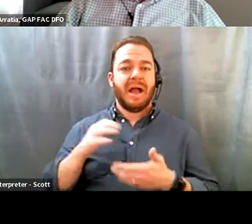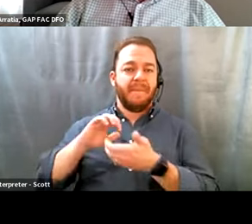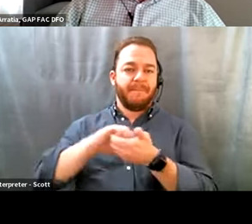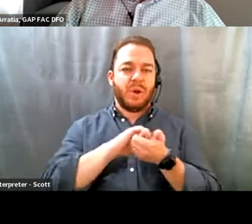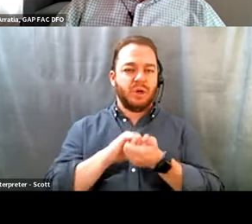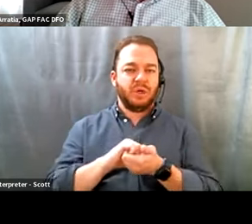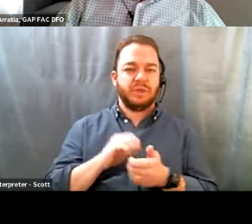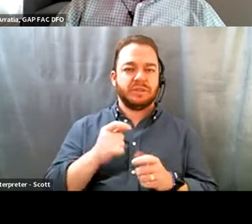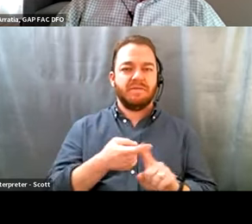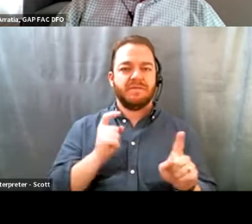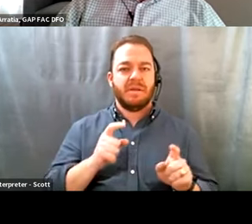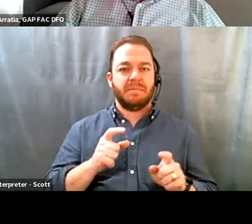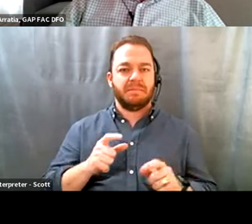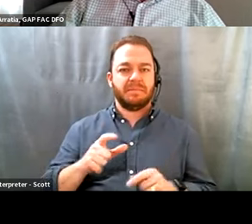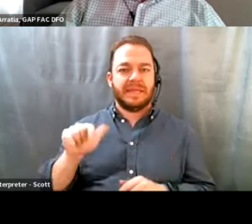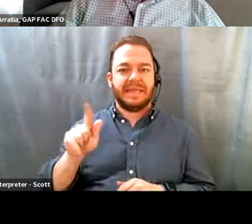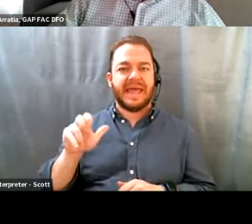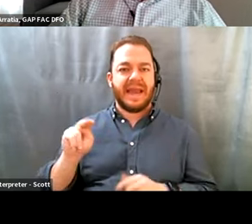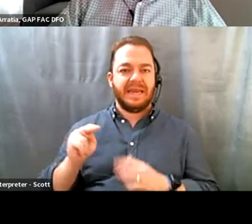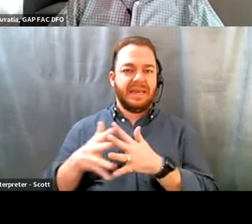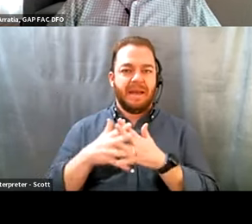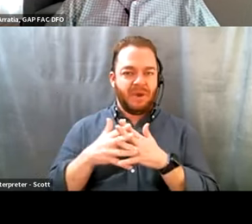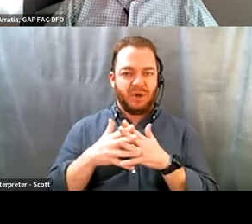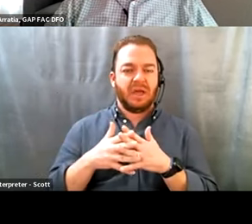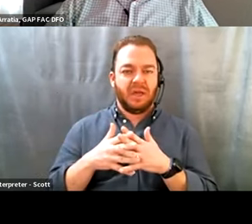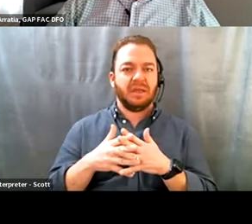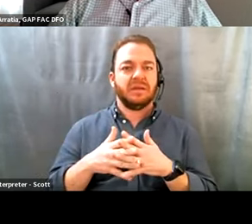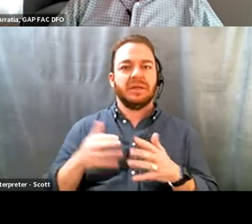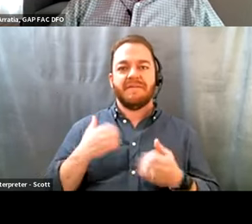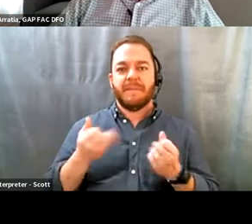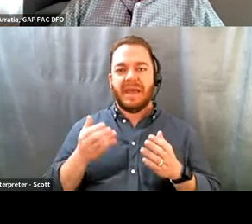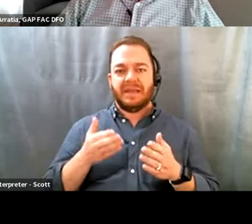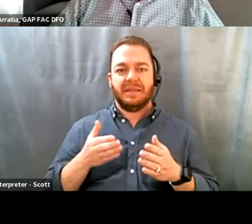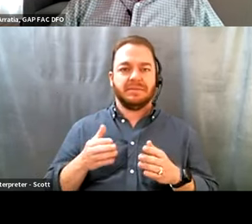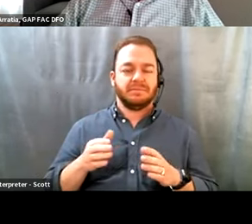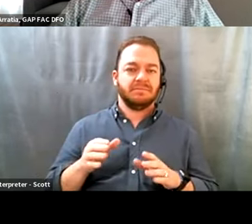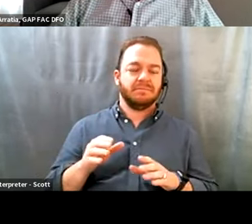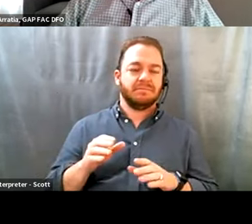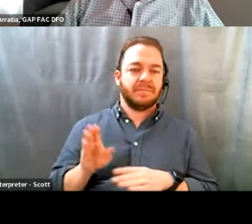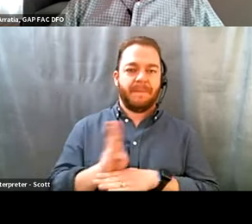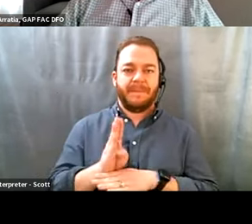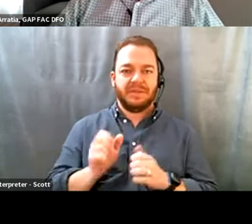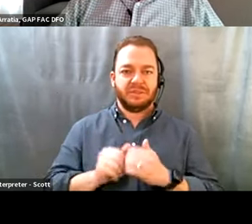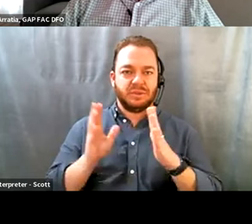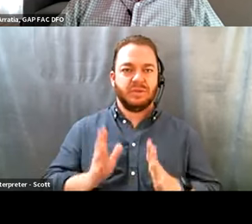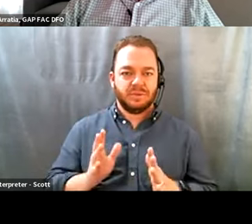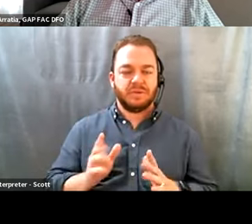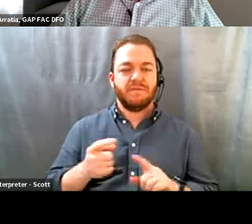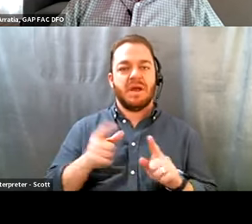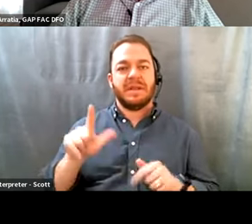are both from Latin America. And so we have a lot of entrepreneurs that we work with from Latin America or